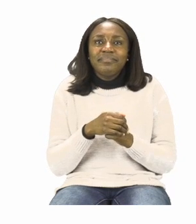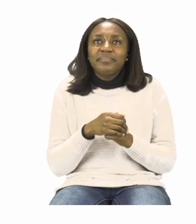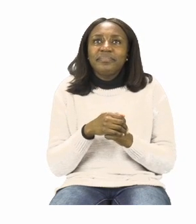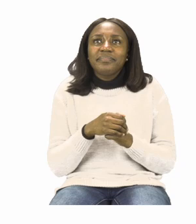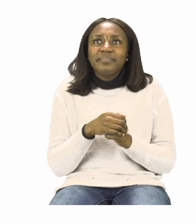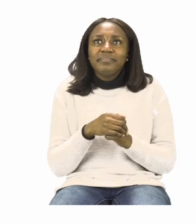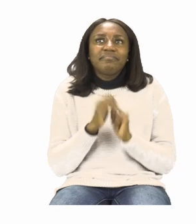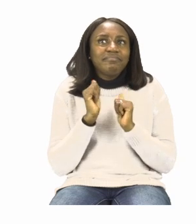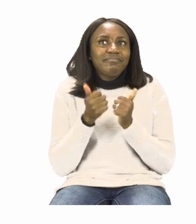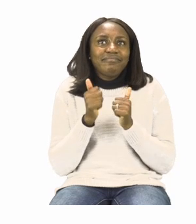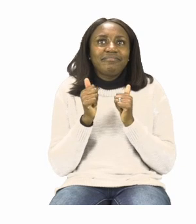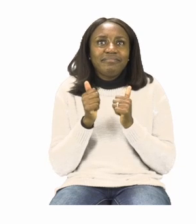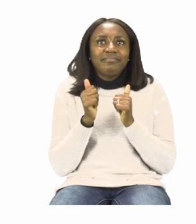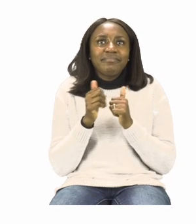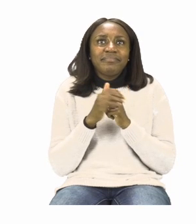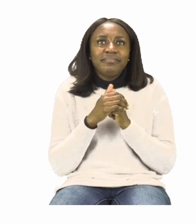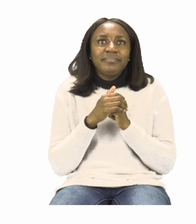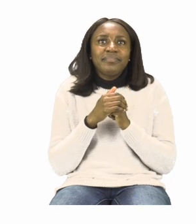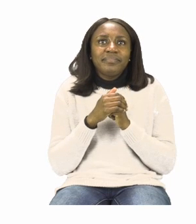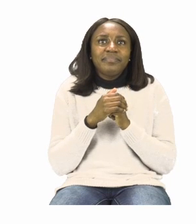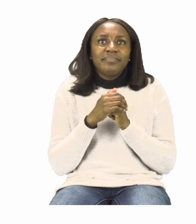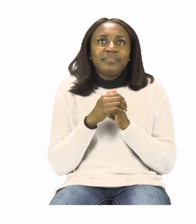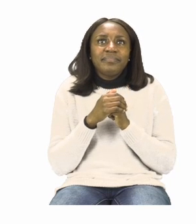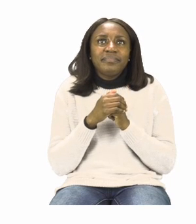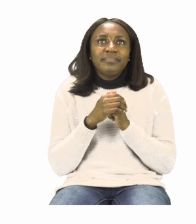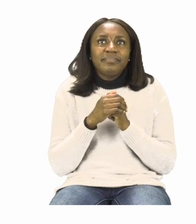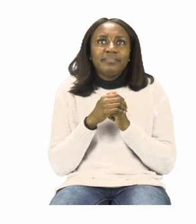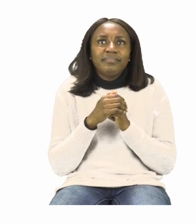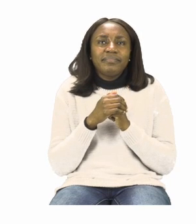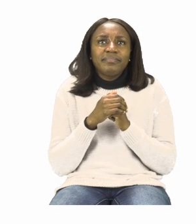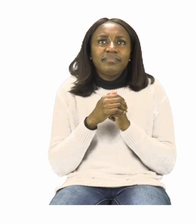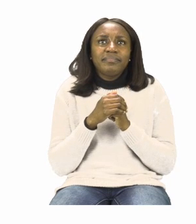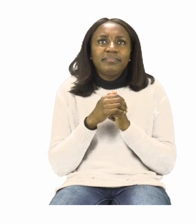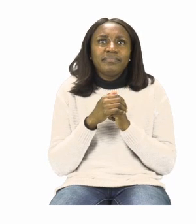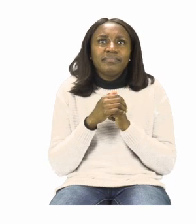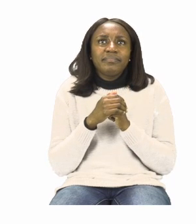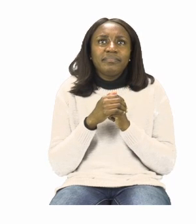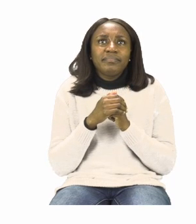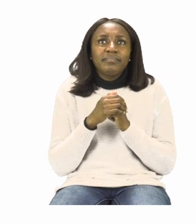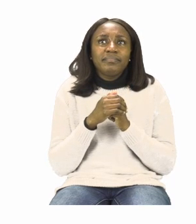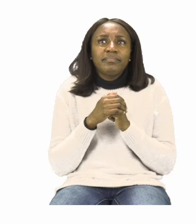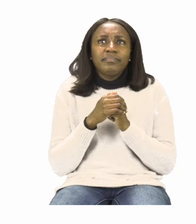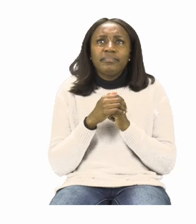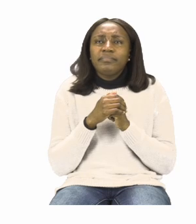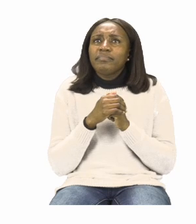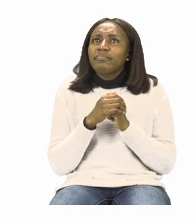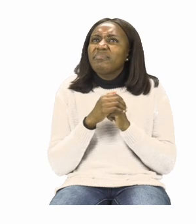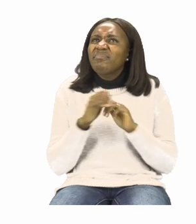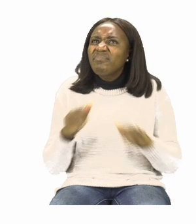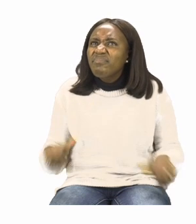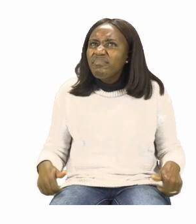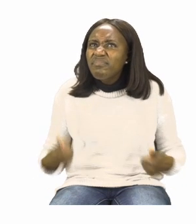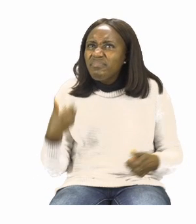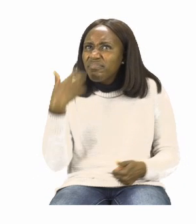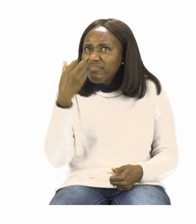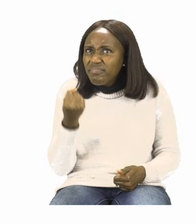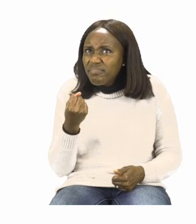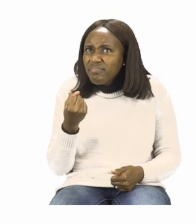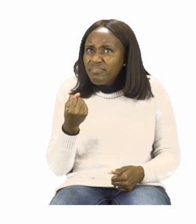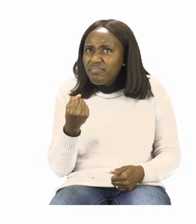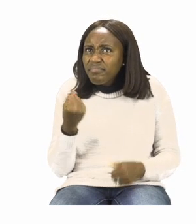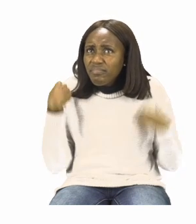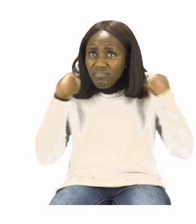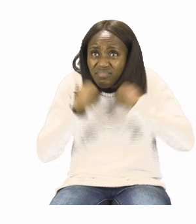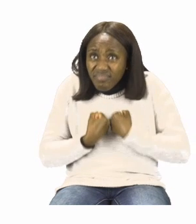Good job. And does this boy have anything on his back?